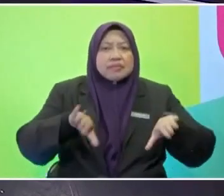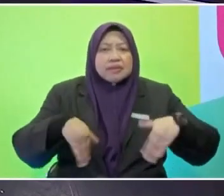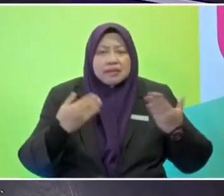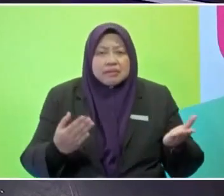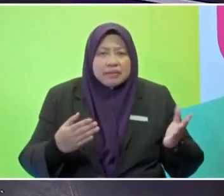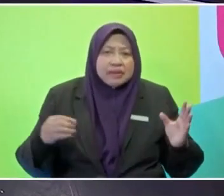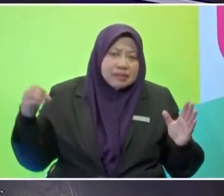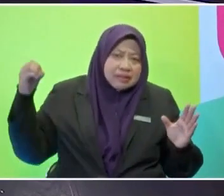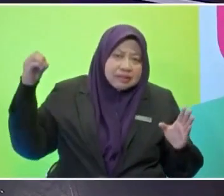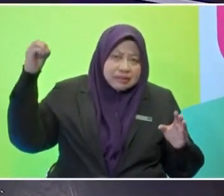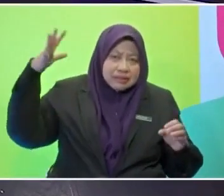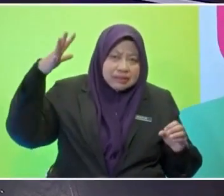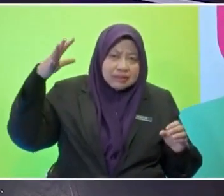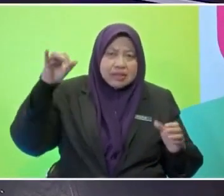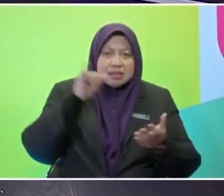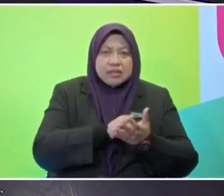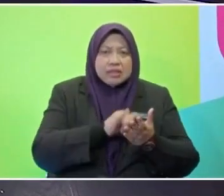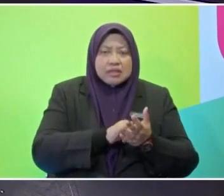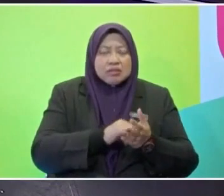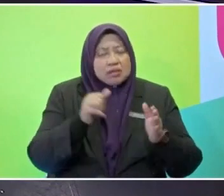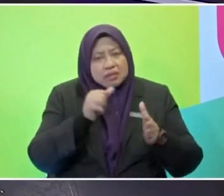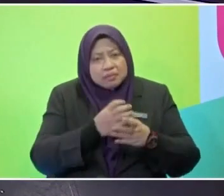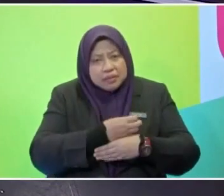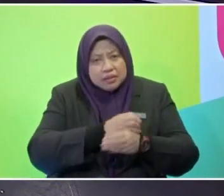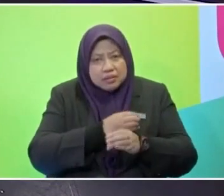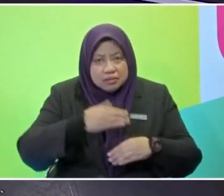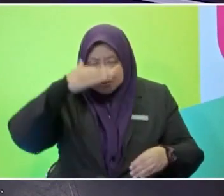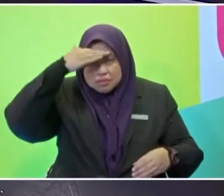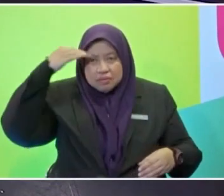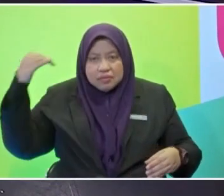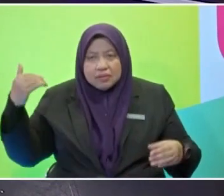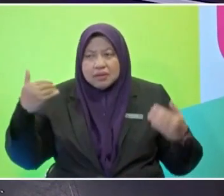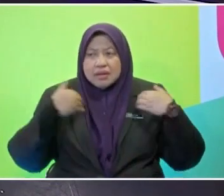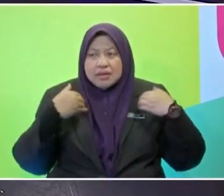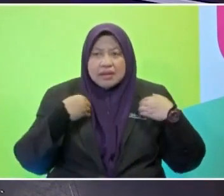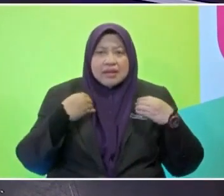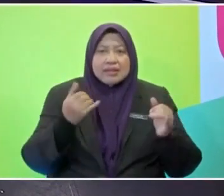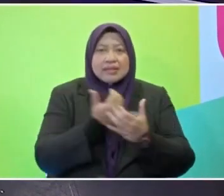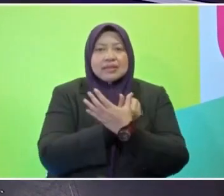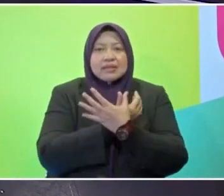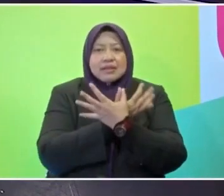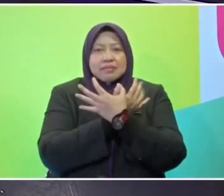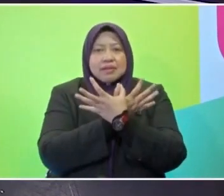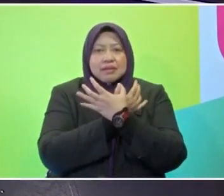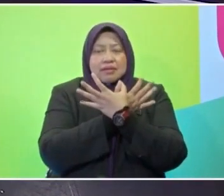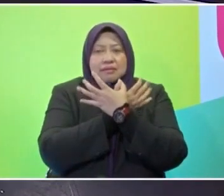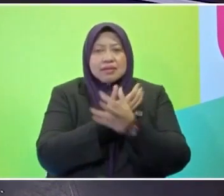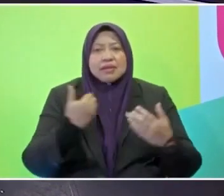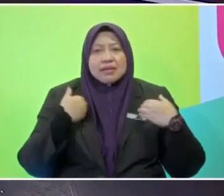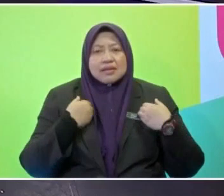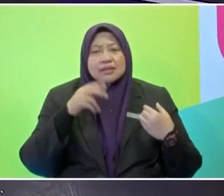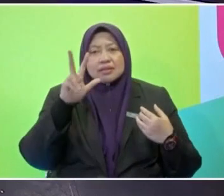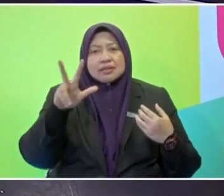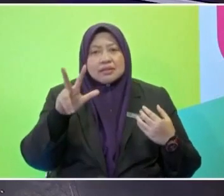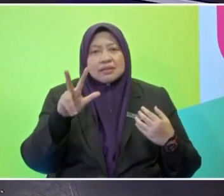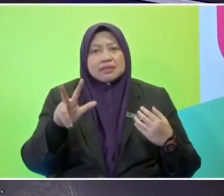in front of us, we have three beautiful butterflies. Butterflies, okay. Okay. So these butterflies are made out of three different